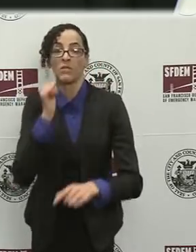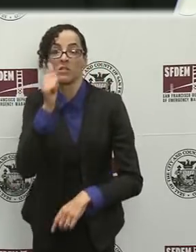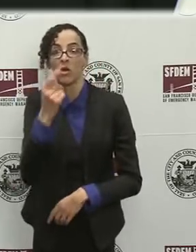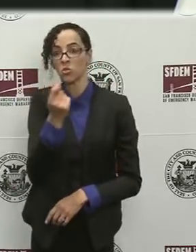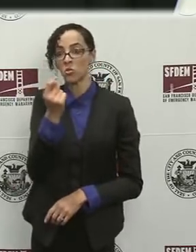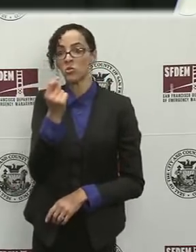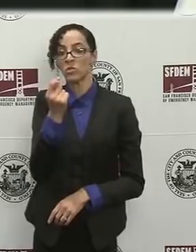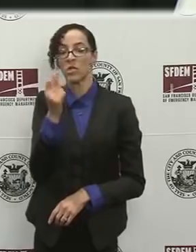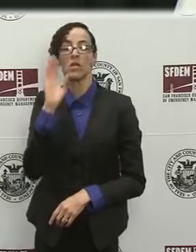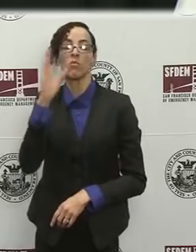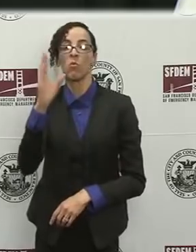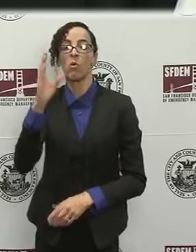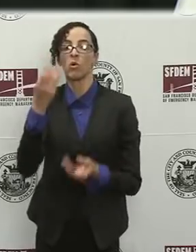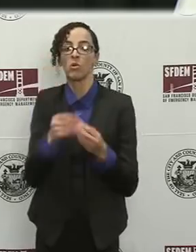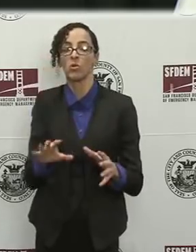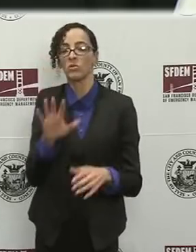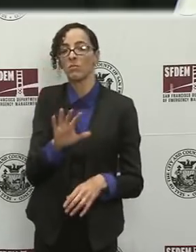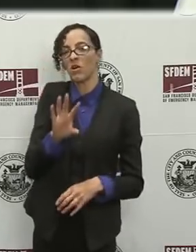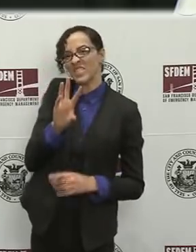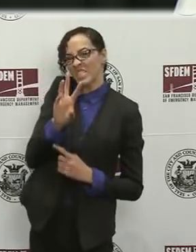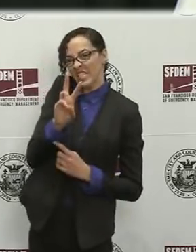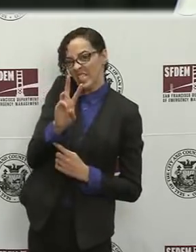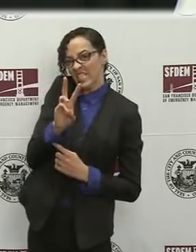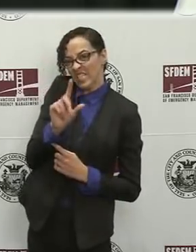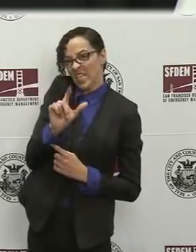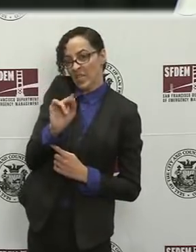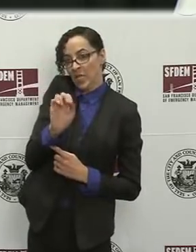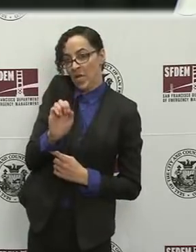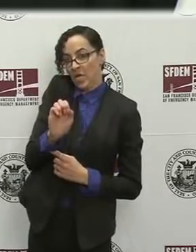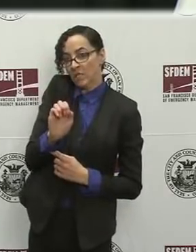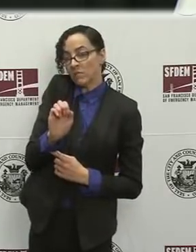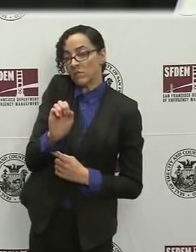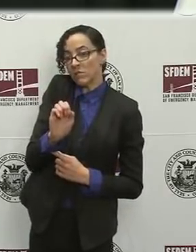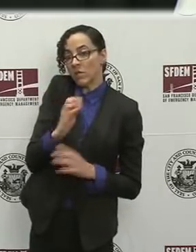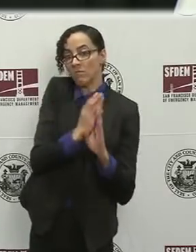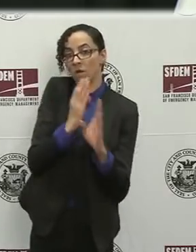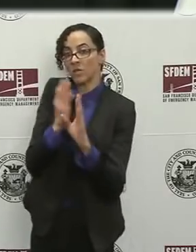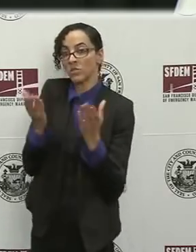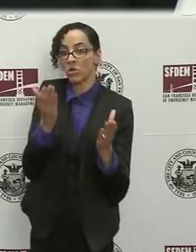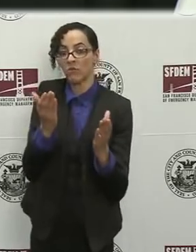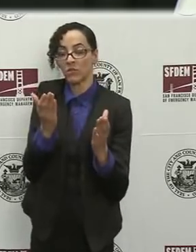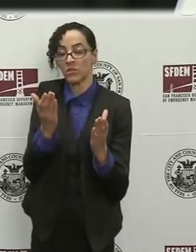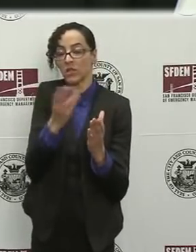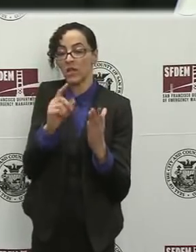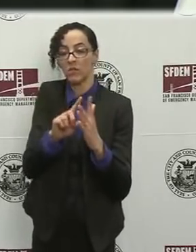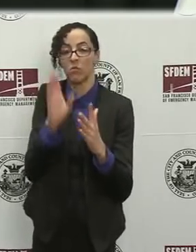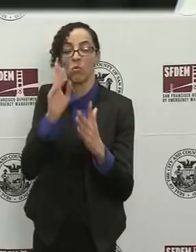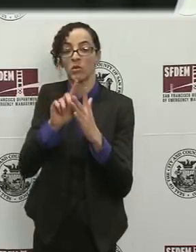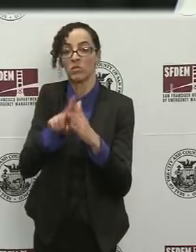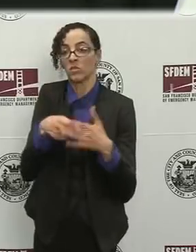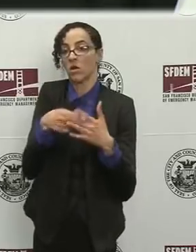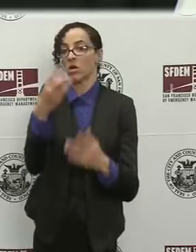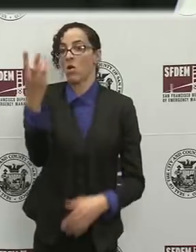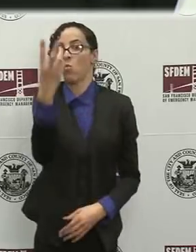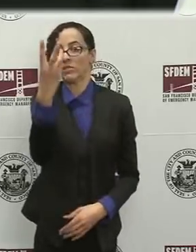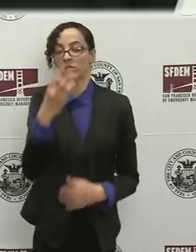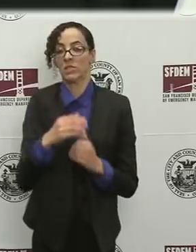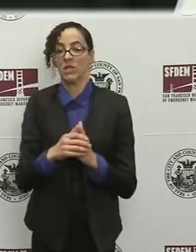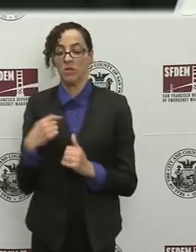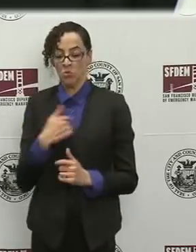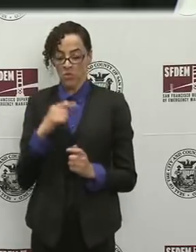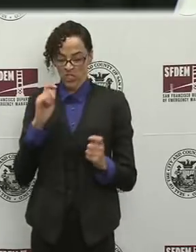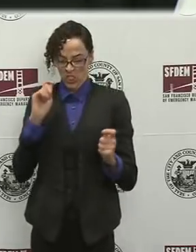dozen lines, and then we'll go fully into effect on Wednesday. We are making these changes up as we go along in response to